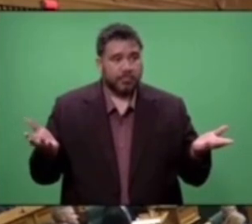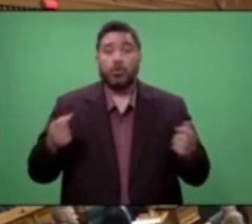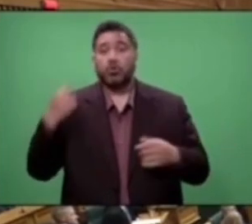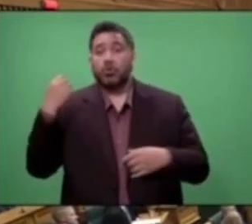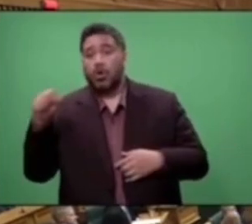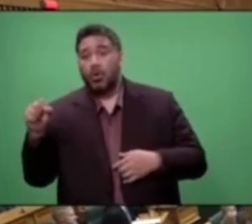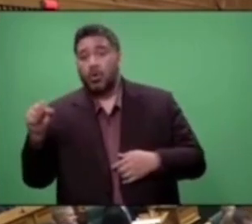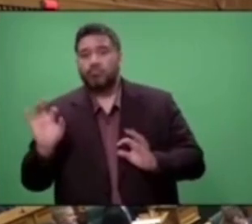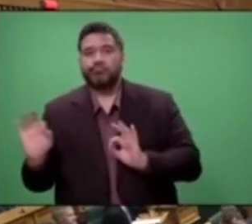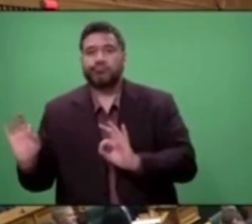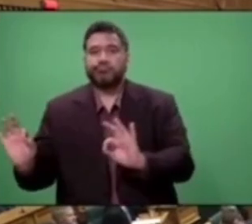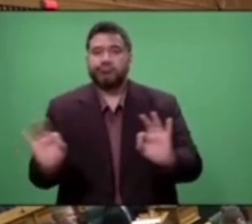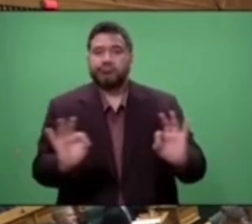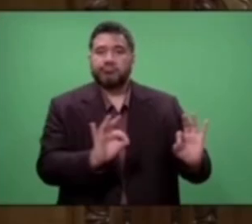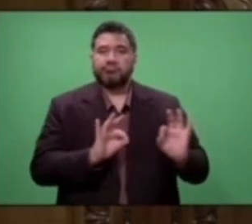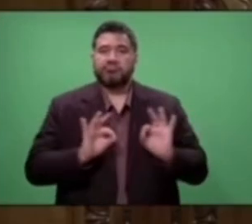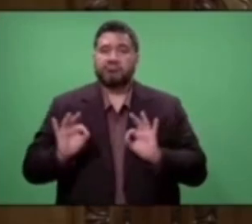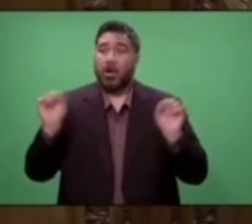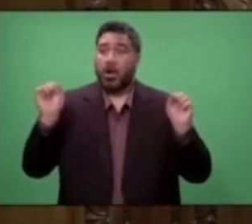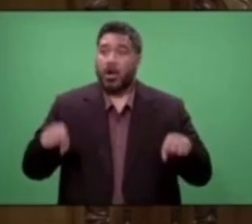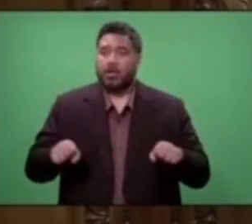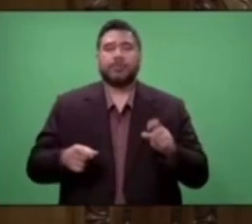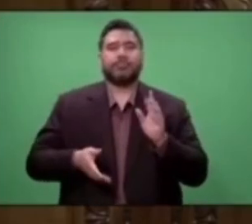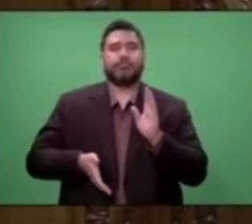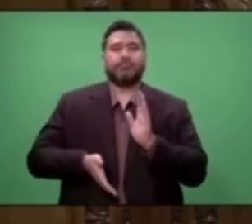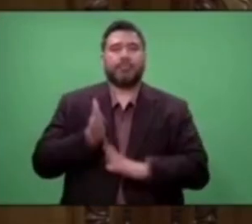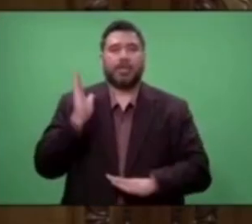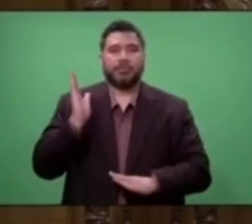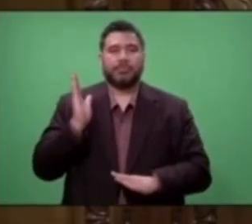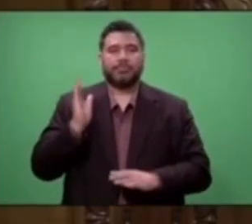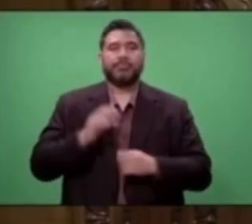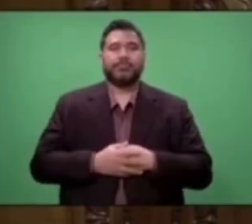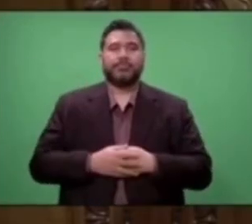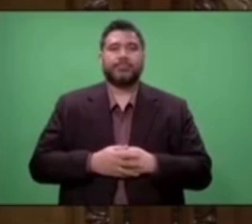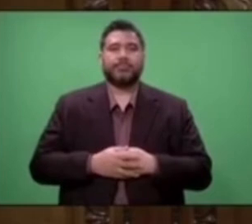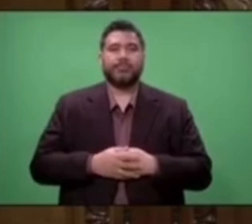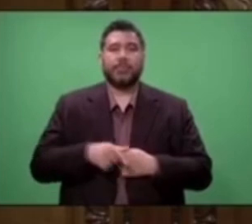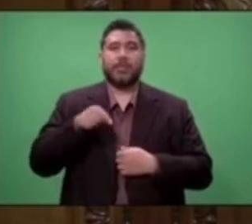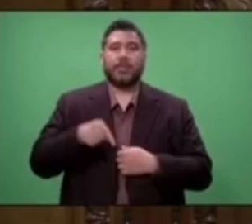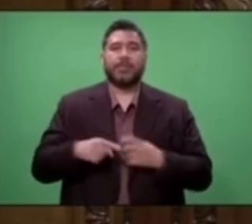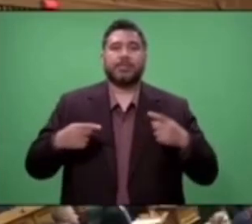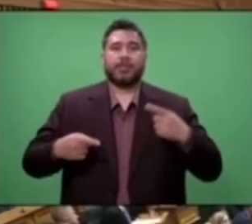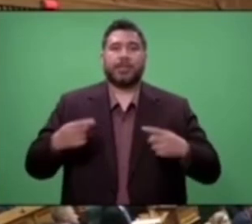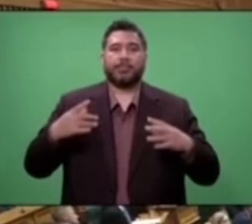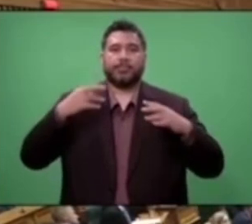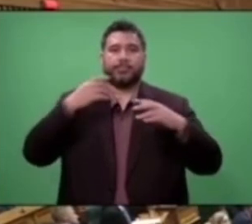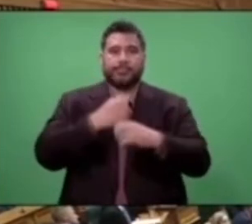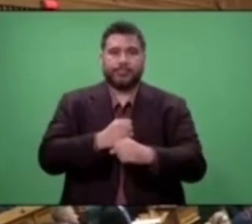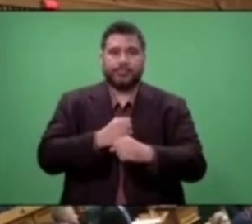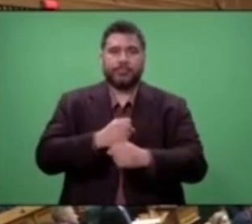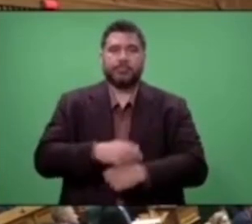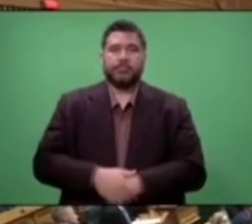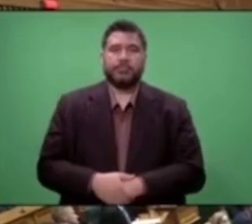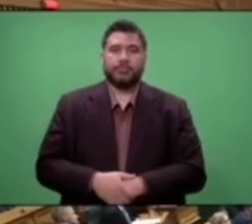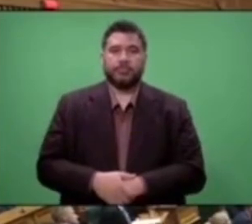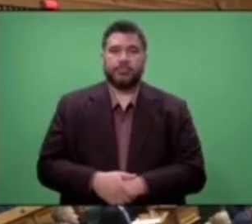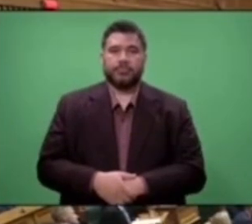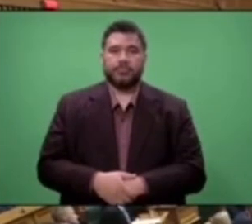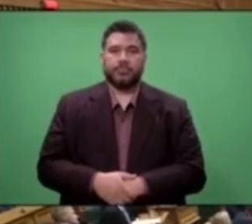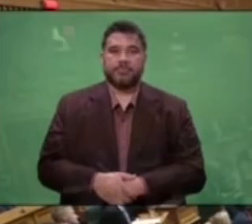no. The ayes have it. That concludes this debate on this motion.